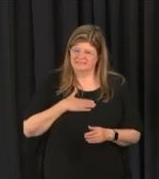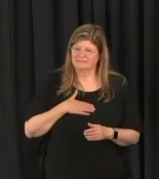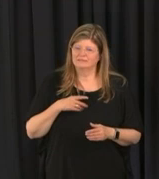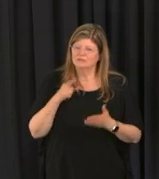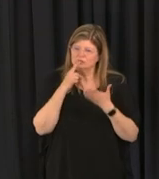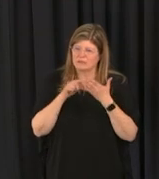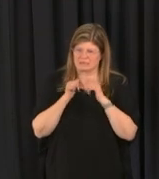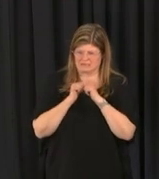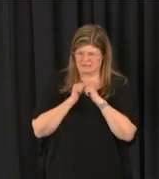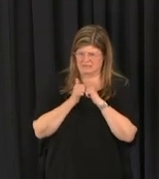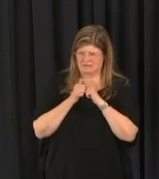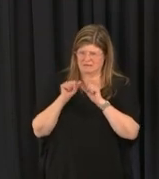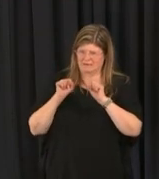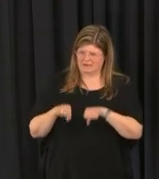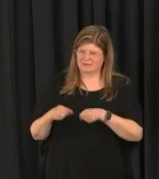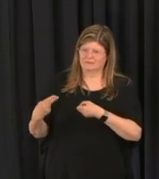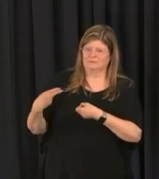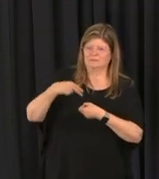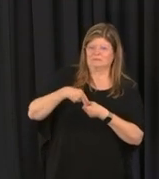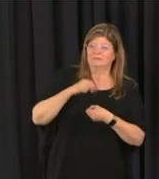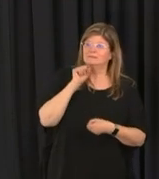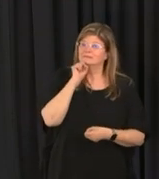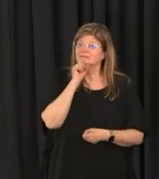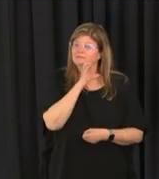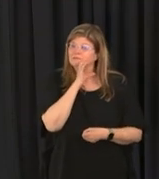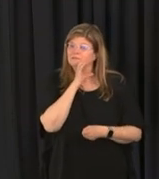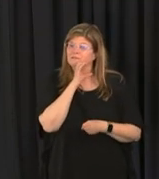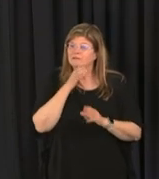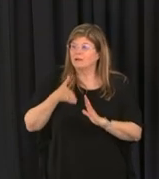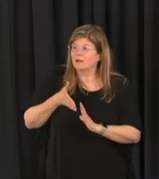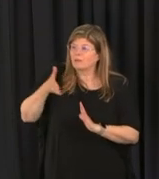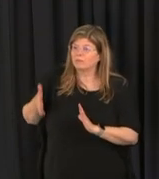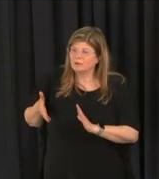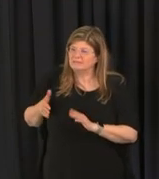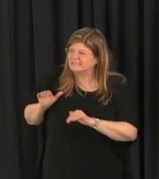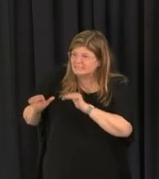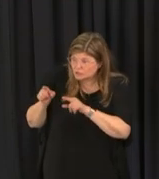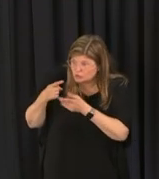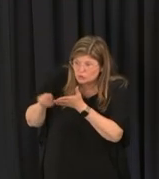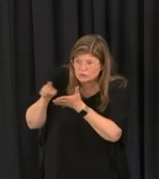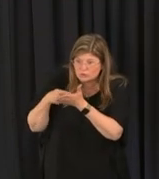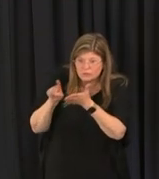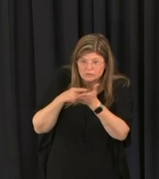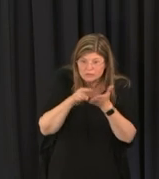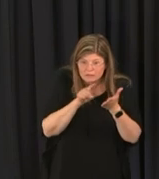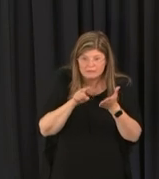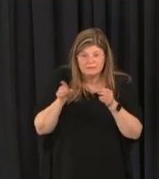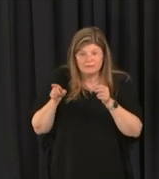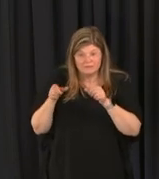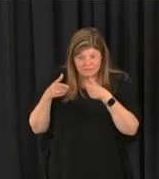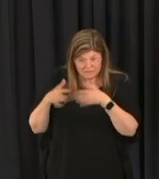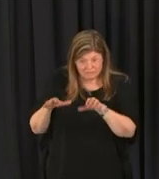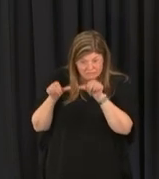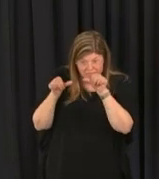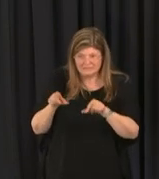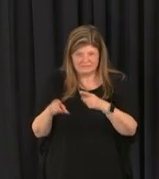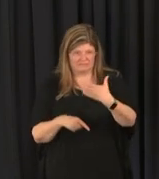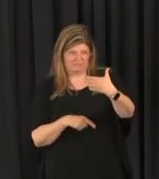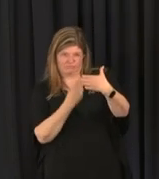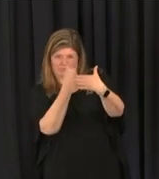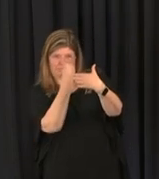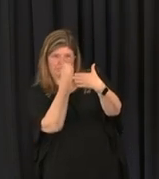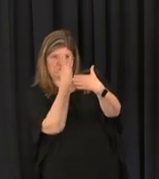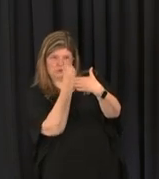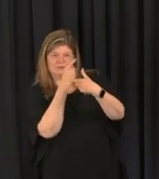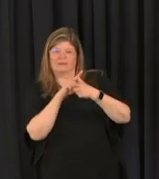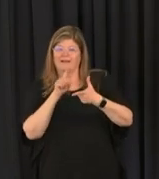on our senior neighbors. Post a pic of the senior and you on your social media.